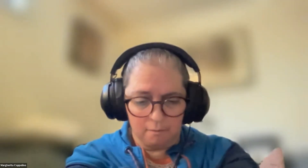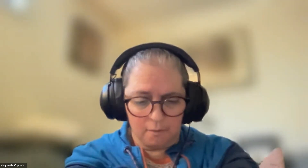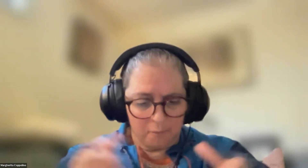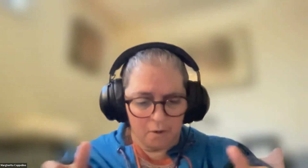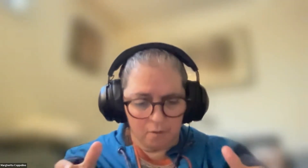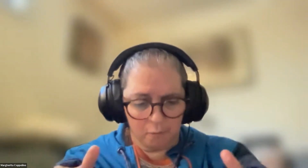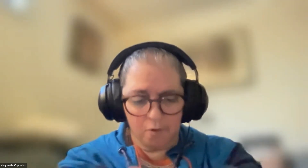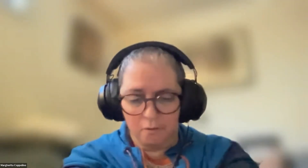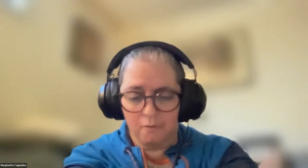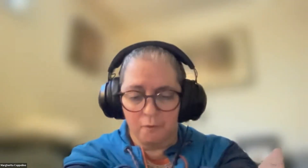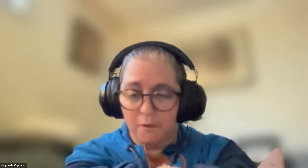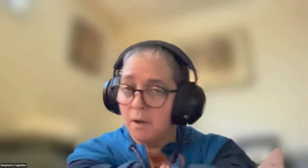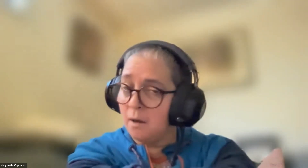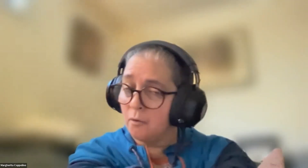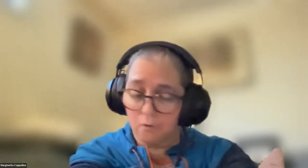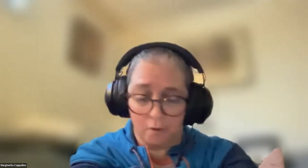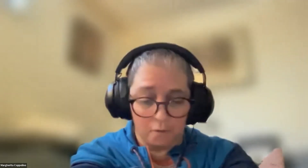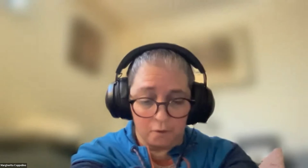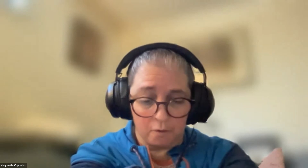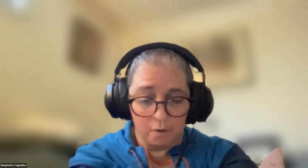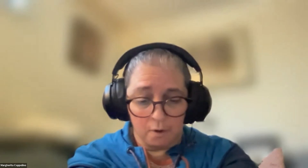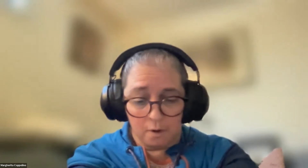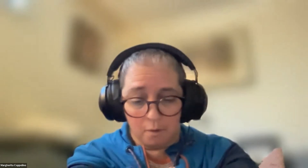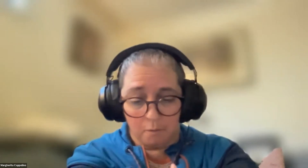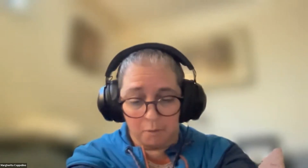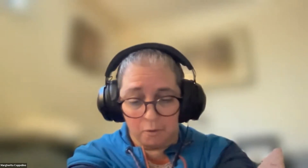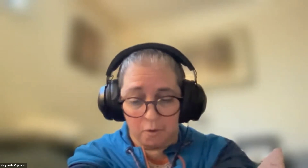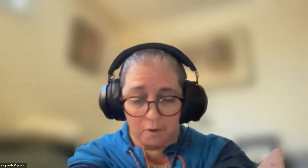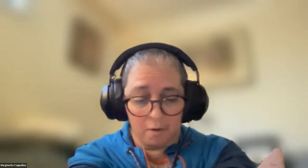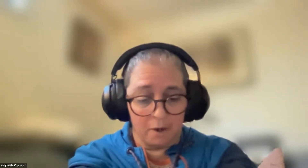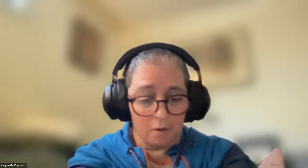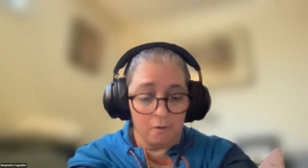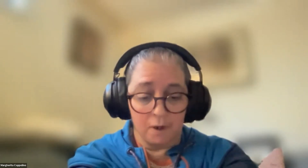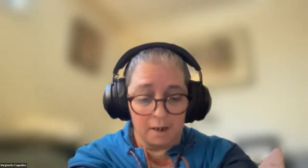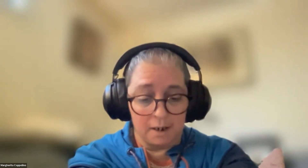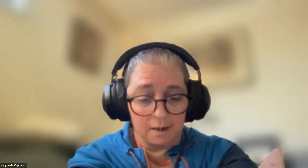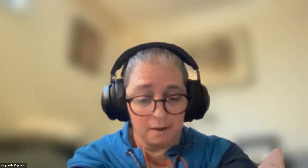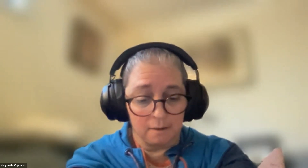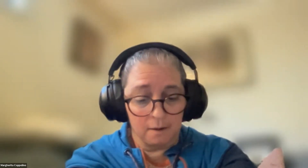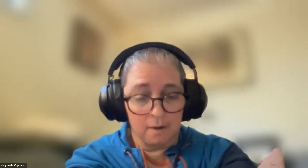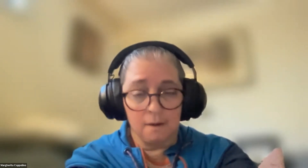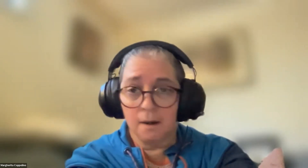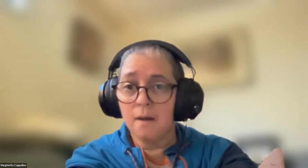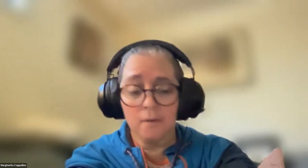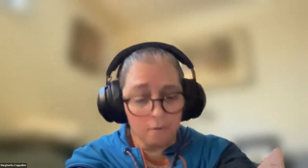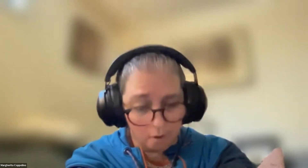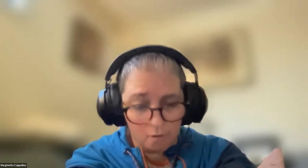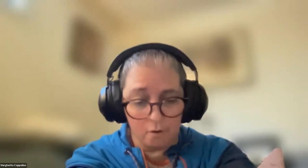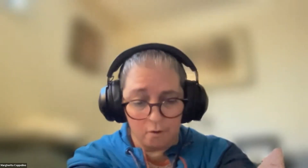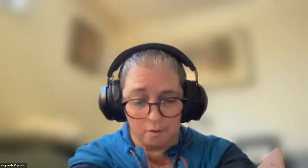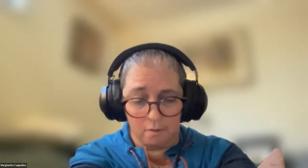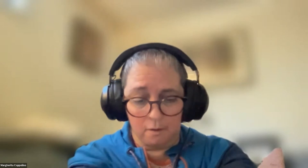that barriers worsened for culturally diverse people with disabilities by COVID-19. It is